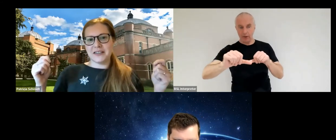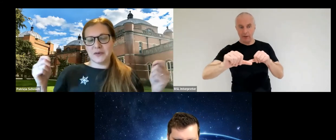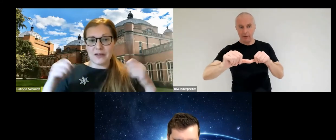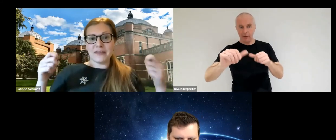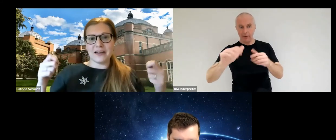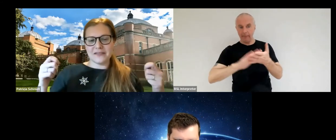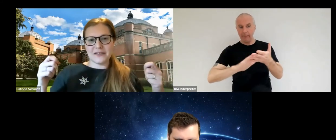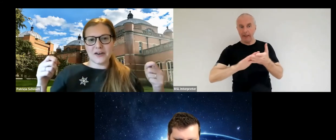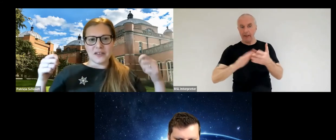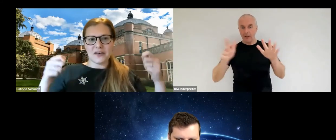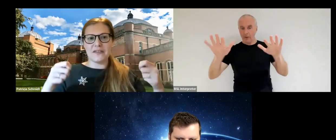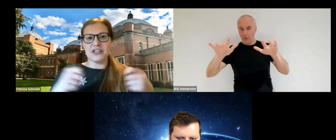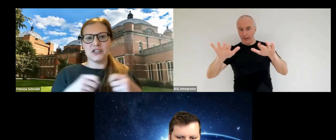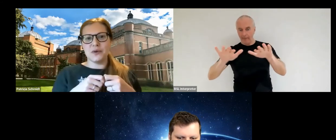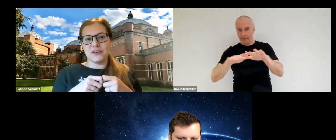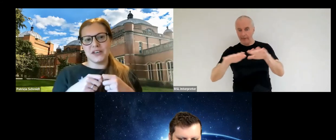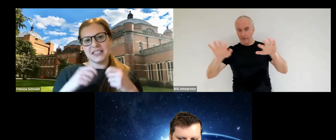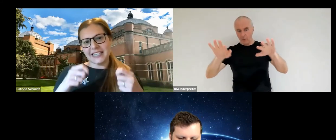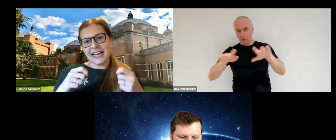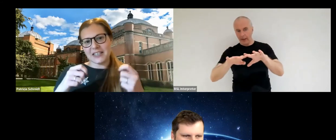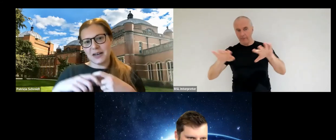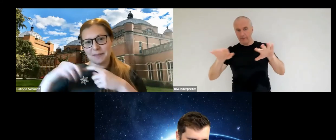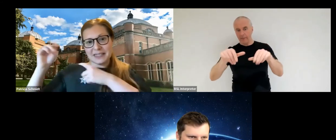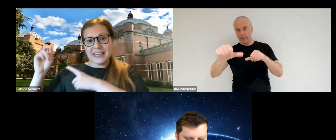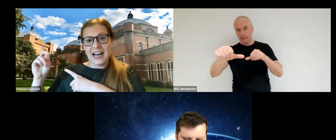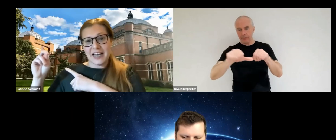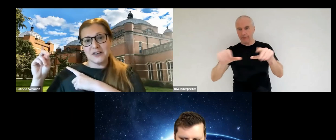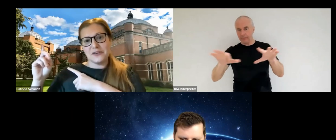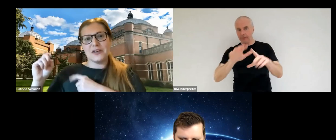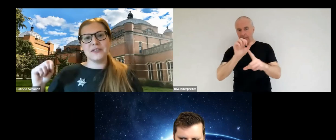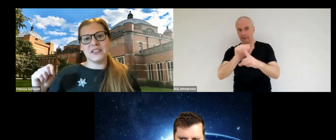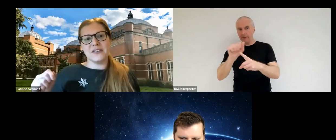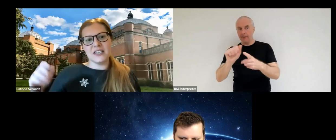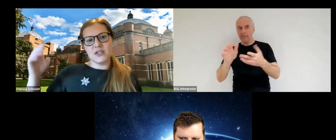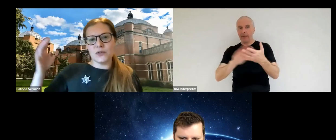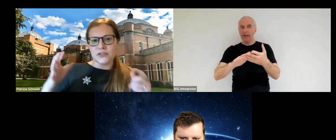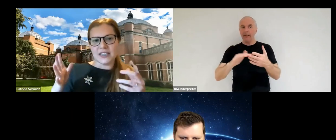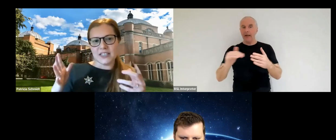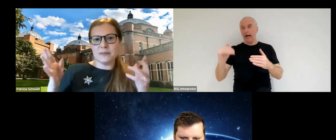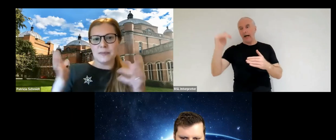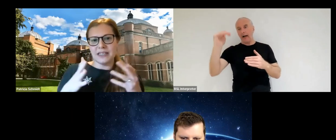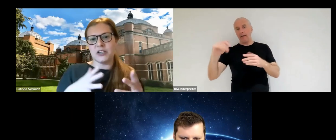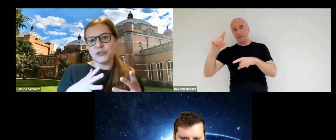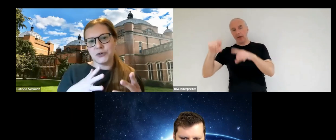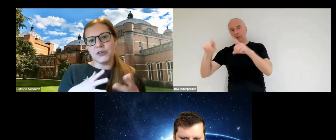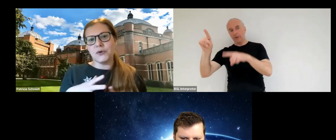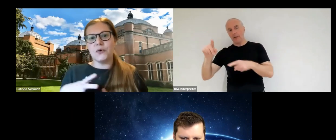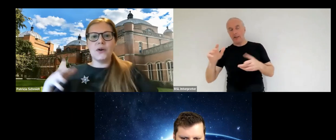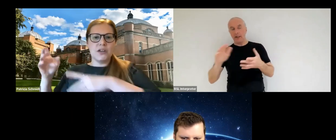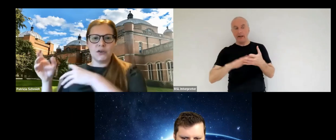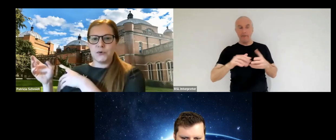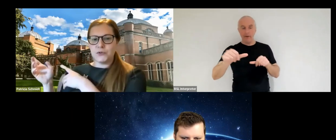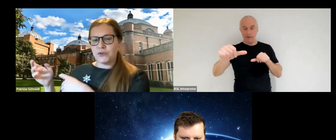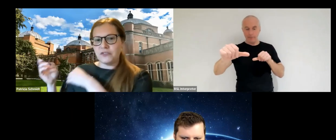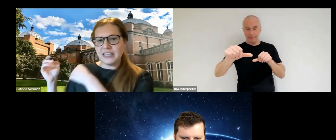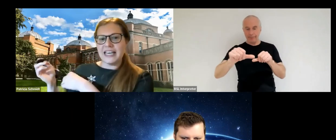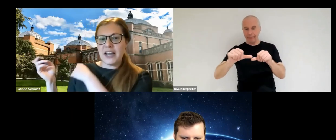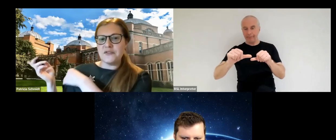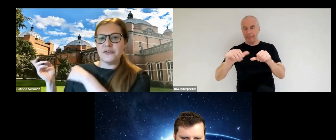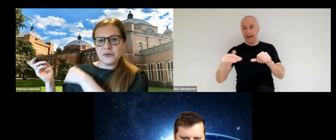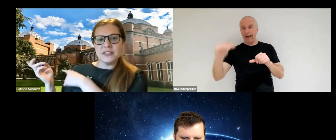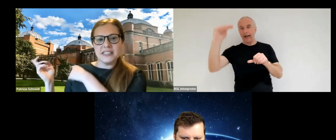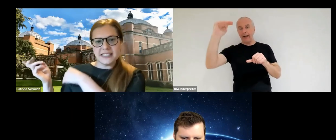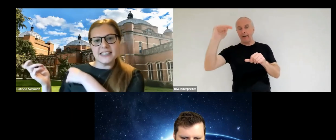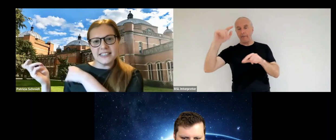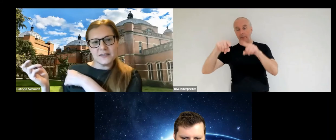is the wavelength of the gravitational wave you can detect. So that means the higher the frequency, right? So what you're effectively building, the shorter you go to a really